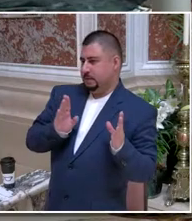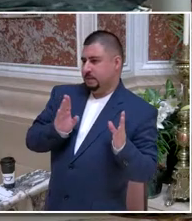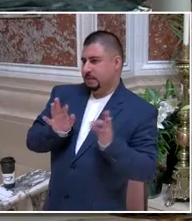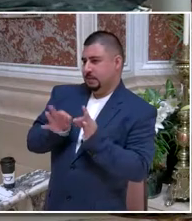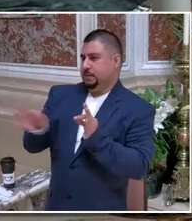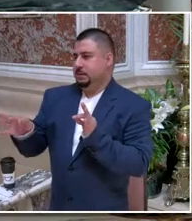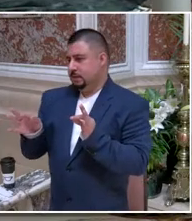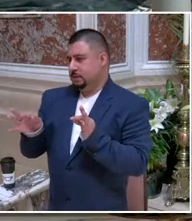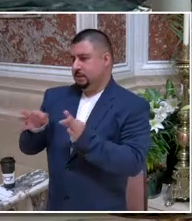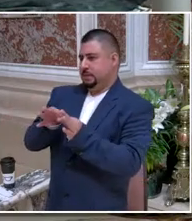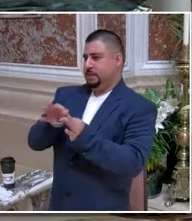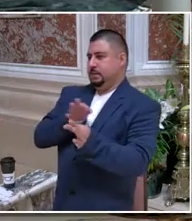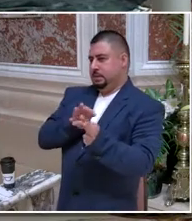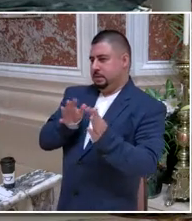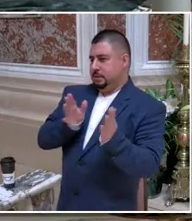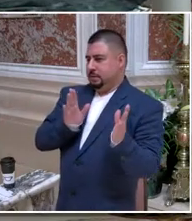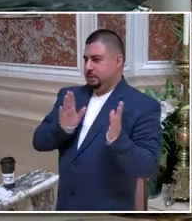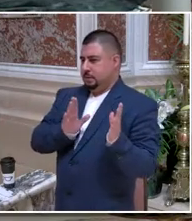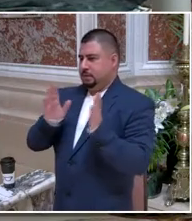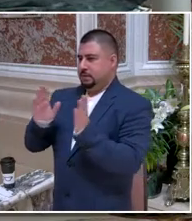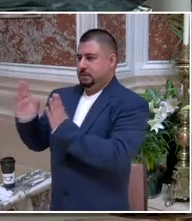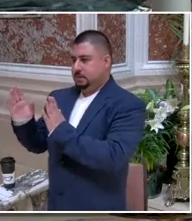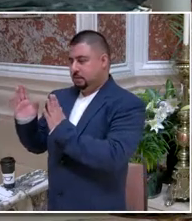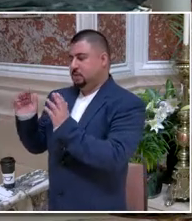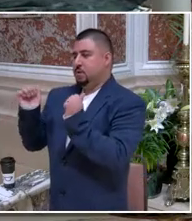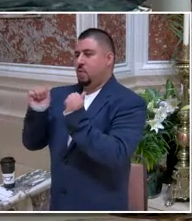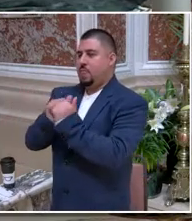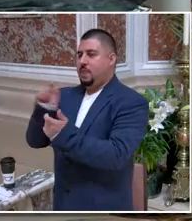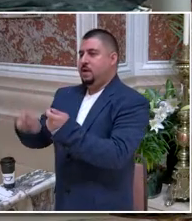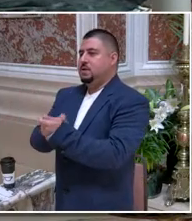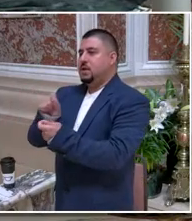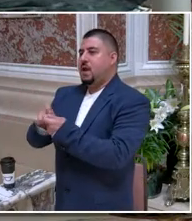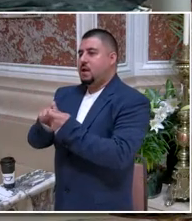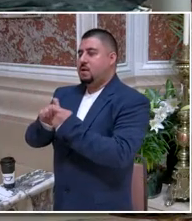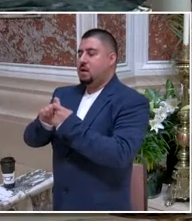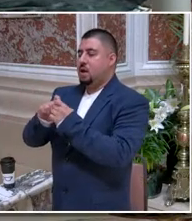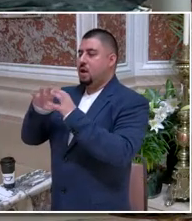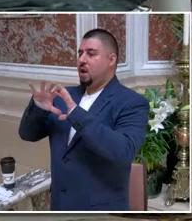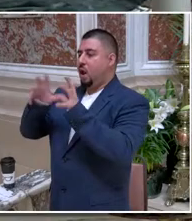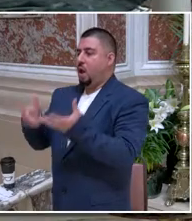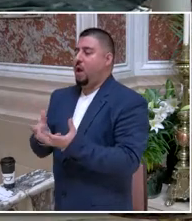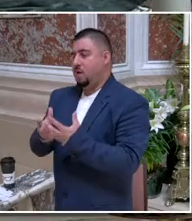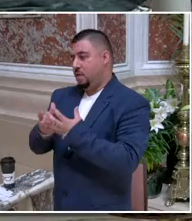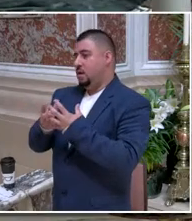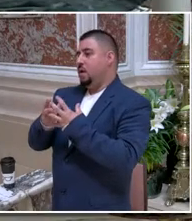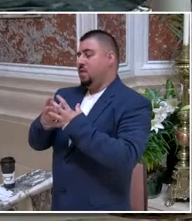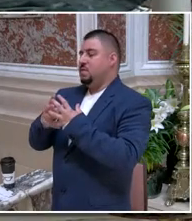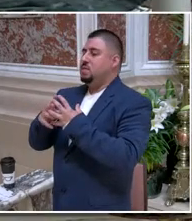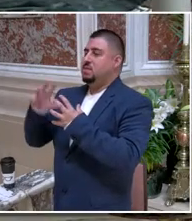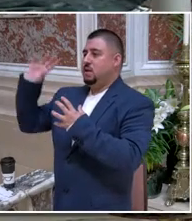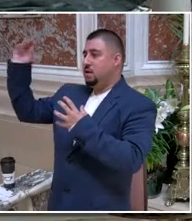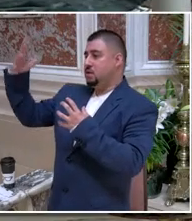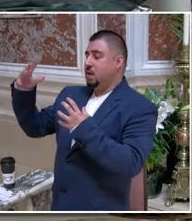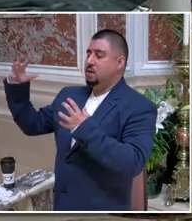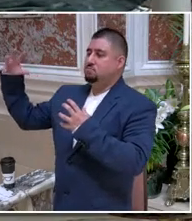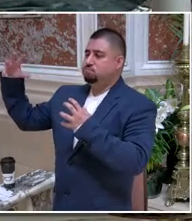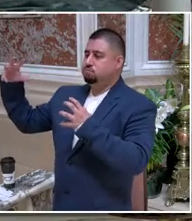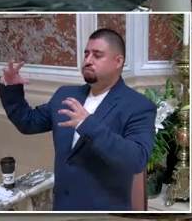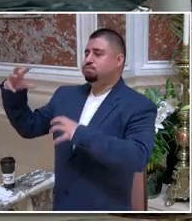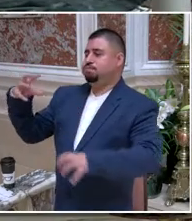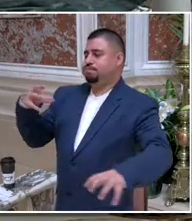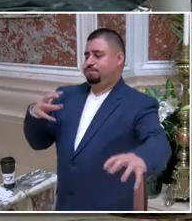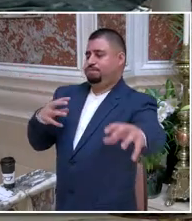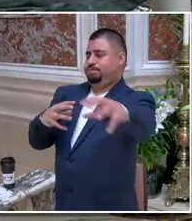keep our days aligned with the exact movement of the earth around the sun. And